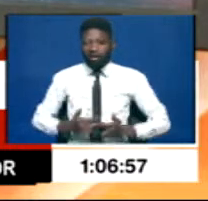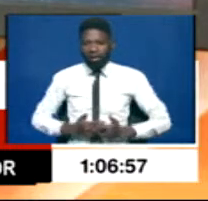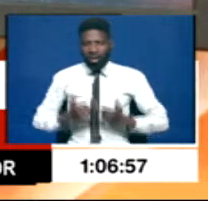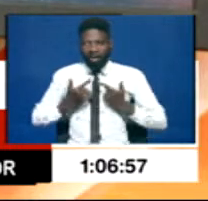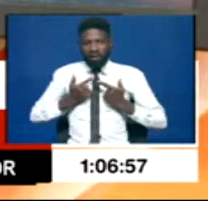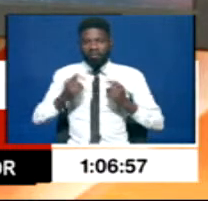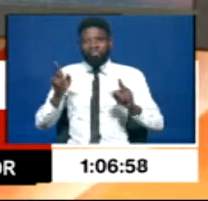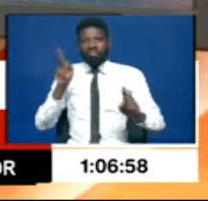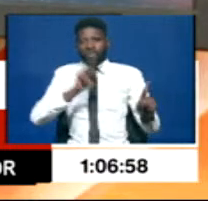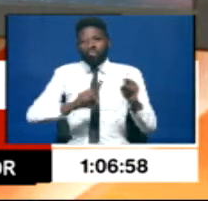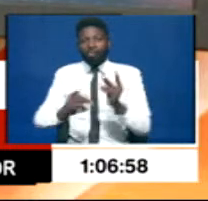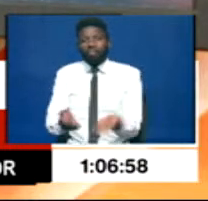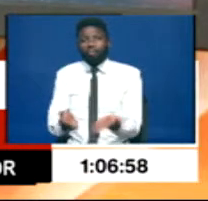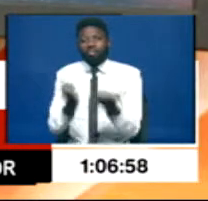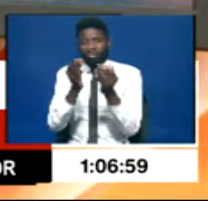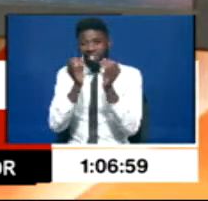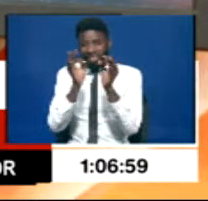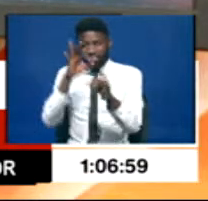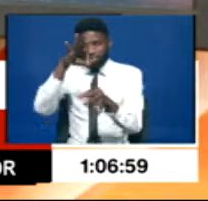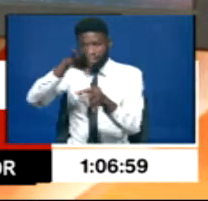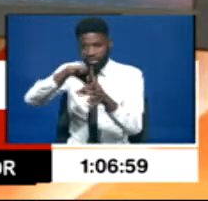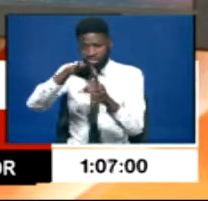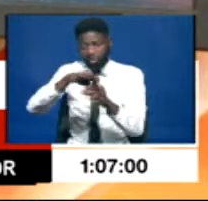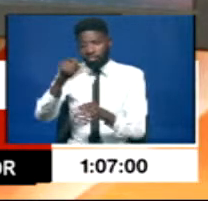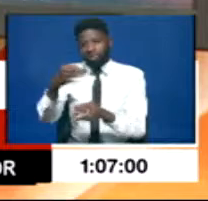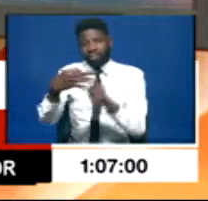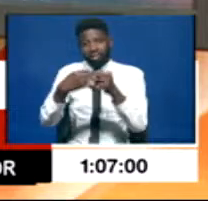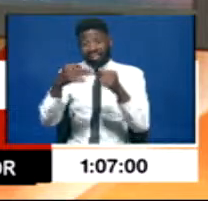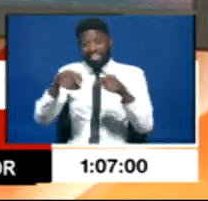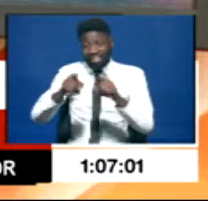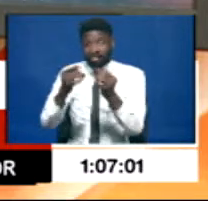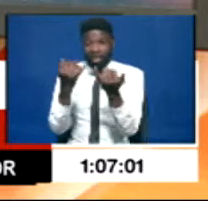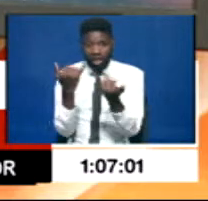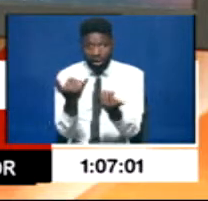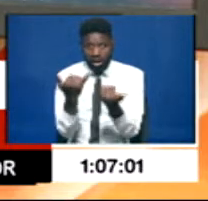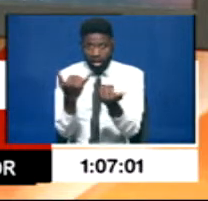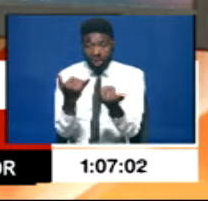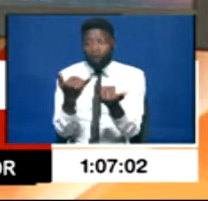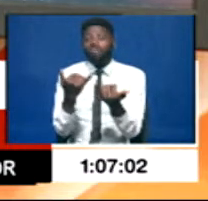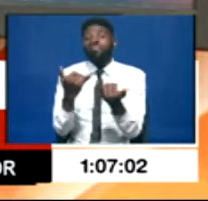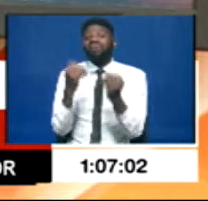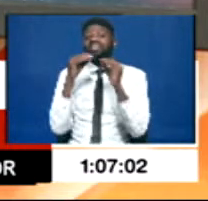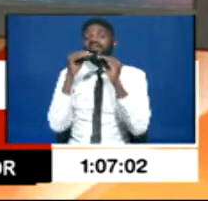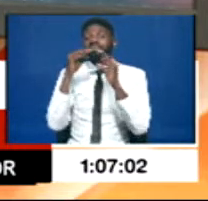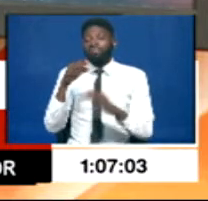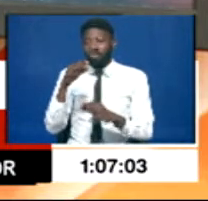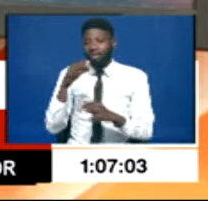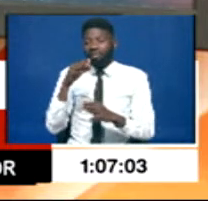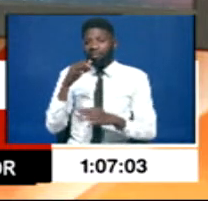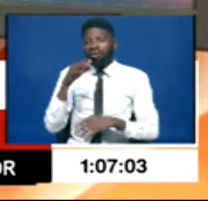poll. Mohamed Aidan Halif, who is the current County Assembly Speaker, will be running on a